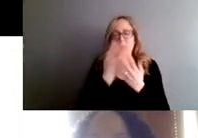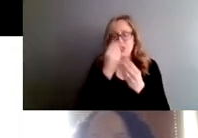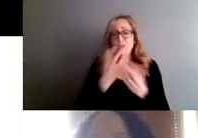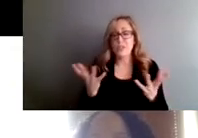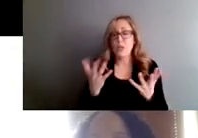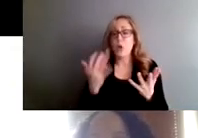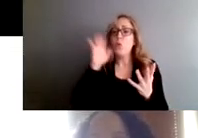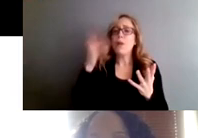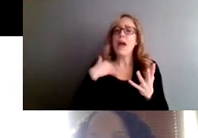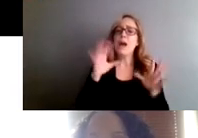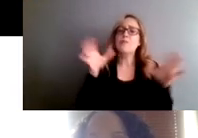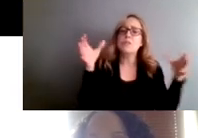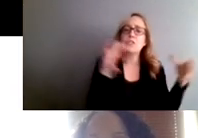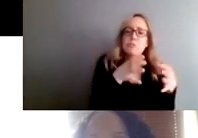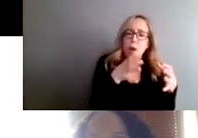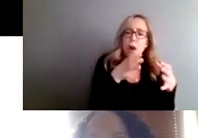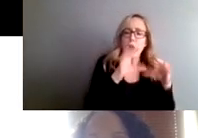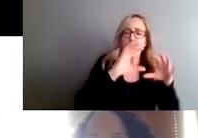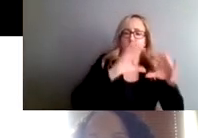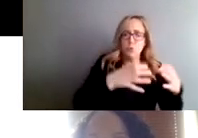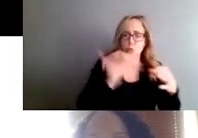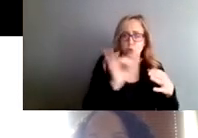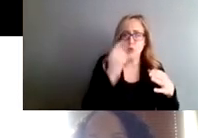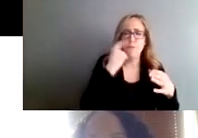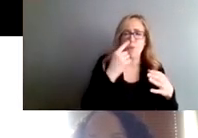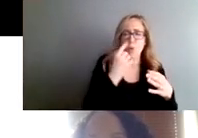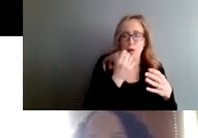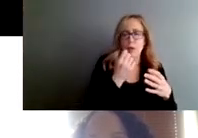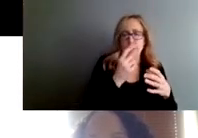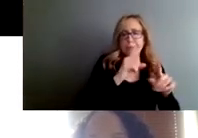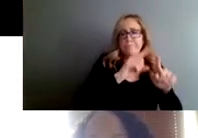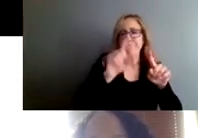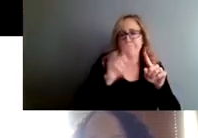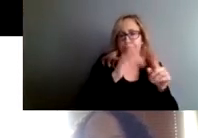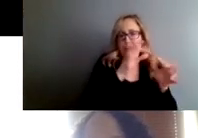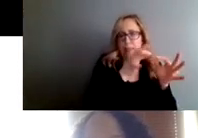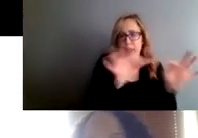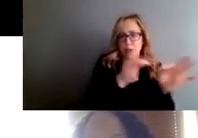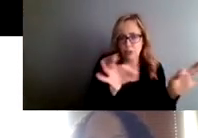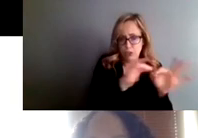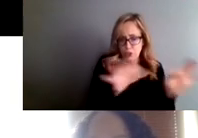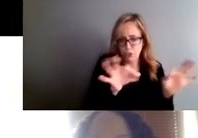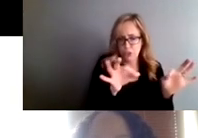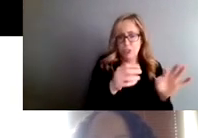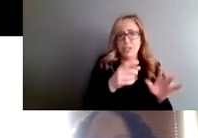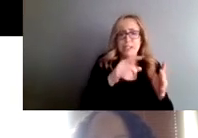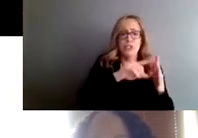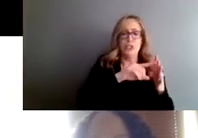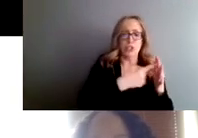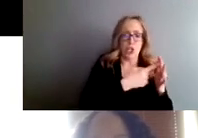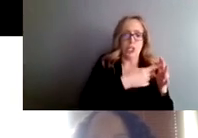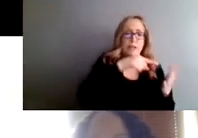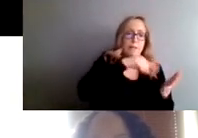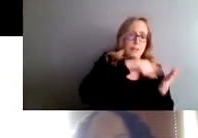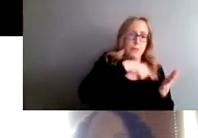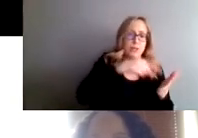will be small group multilingual sessions that are scheduled from tomorrow and also into next week.